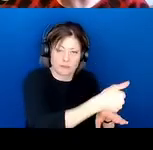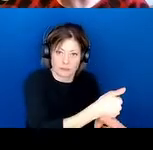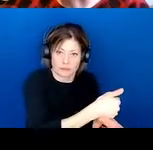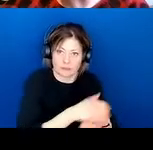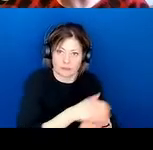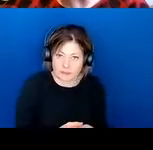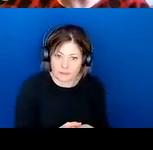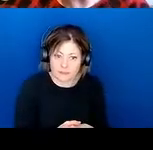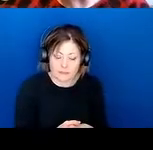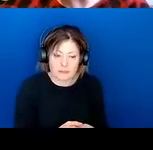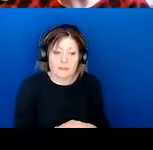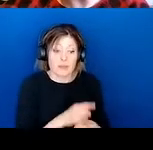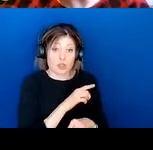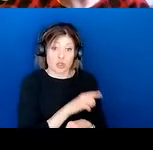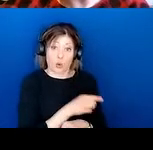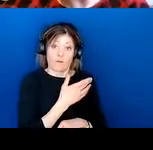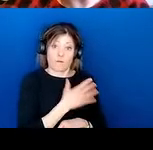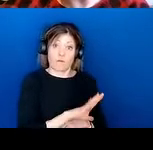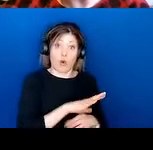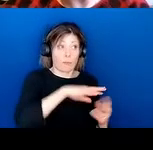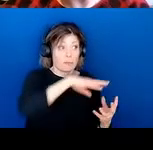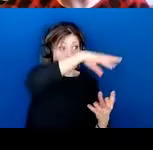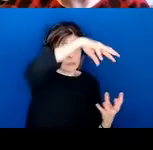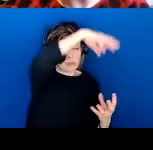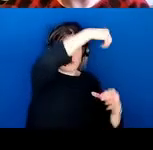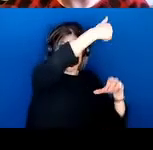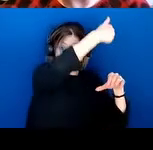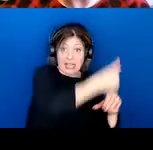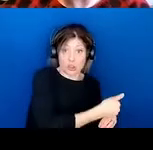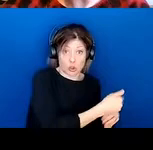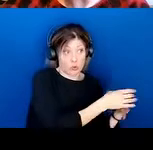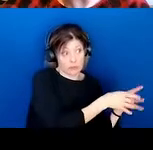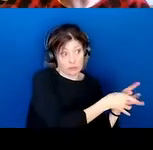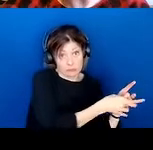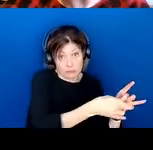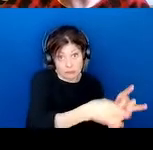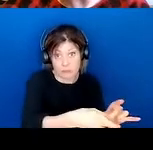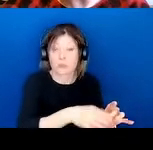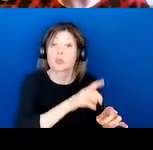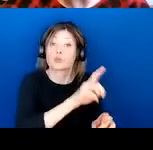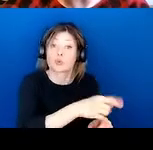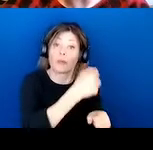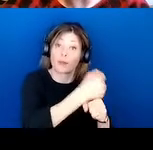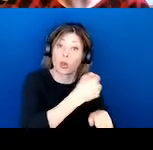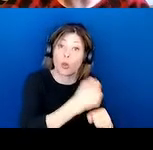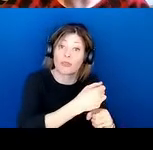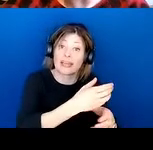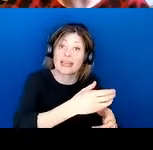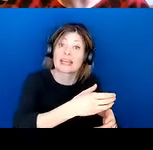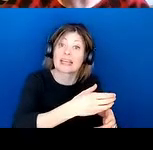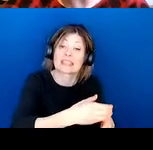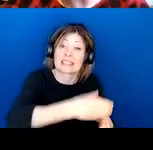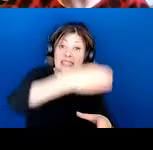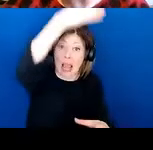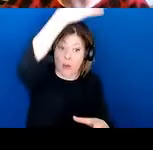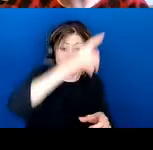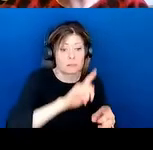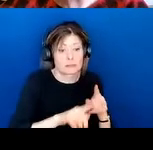Sabine statue to the Gothic Tower. It's a romantic place where we now hold